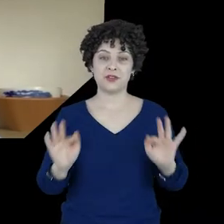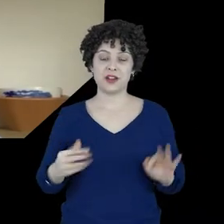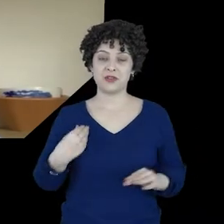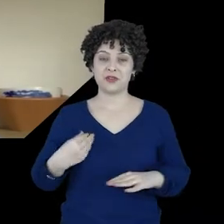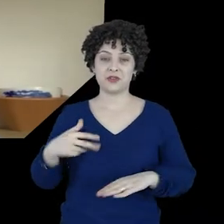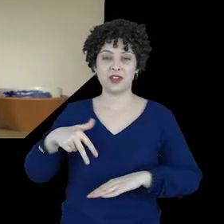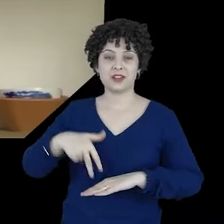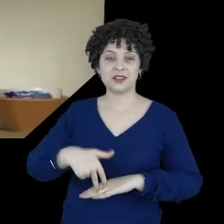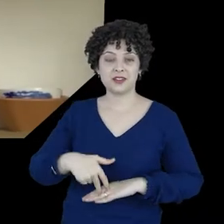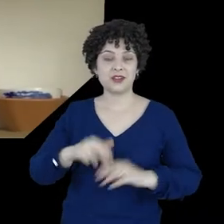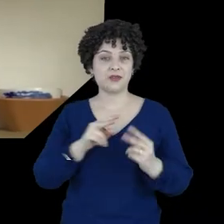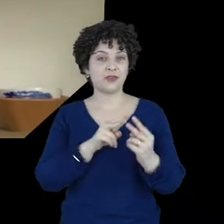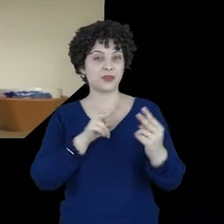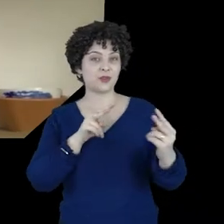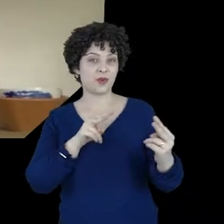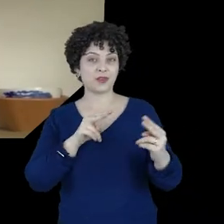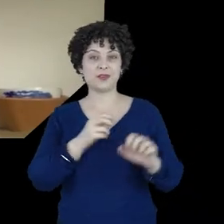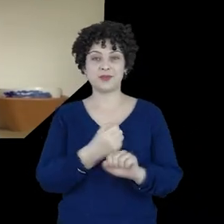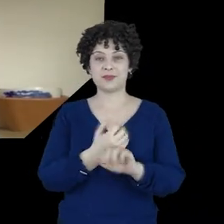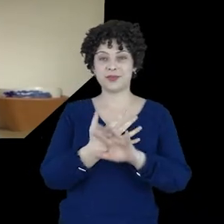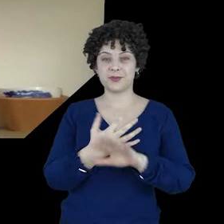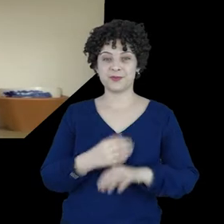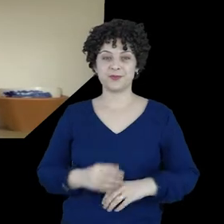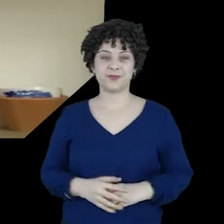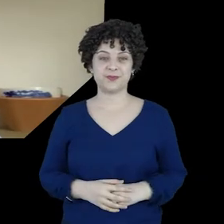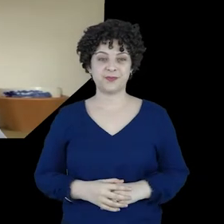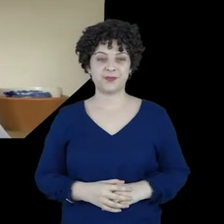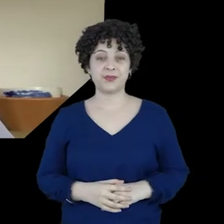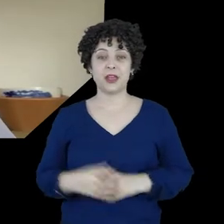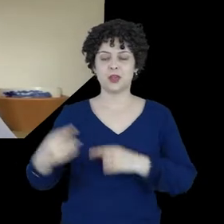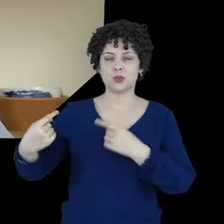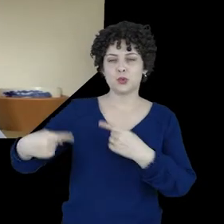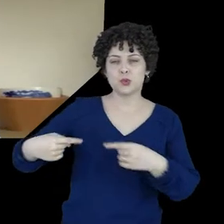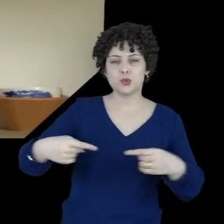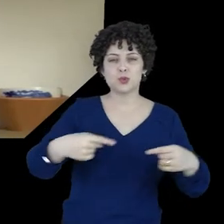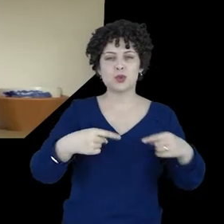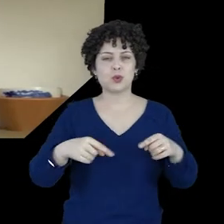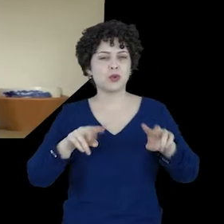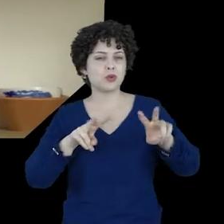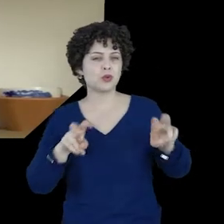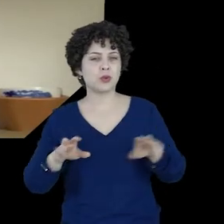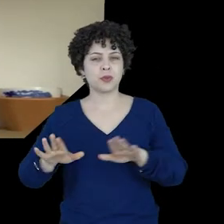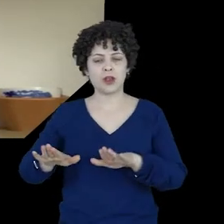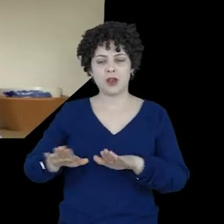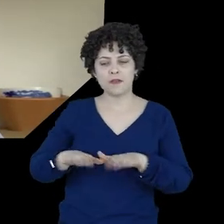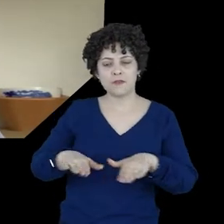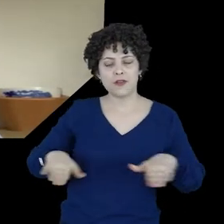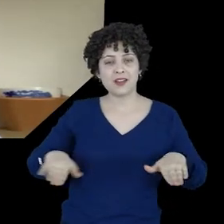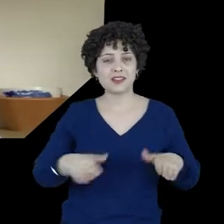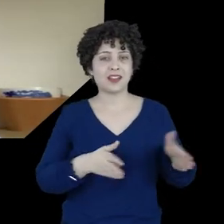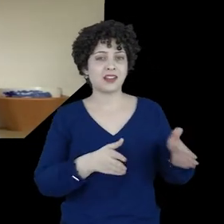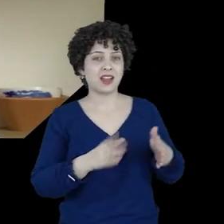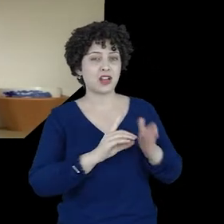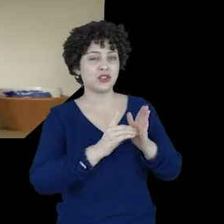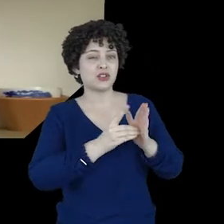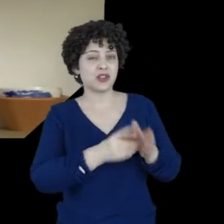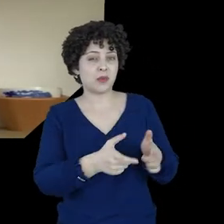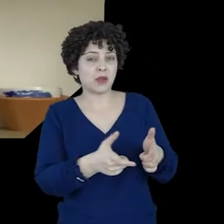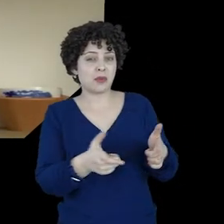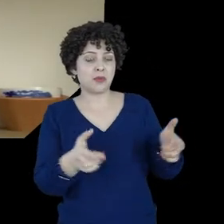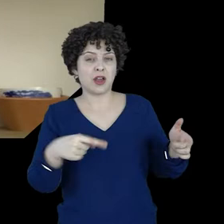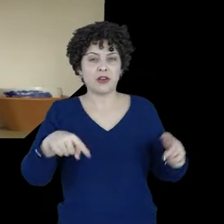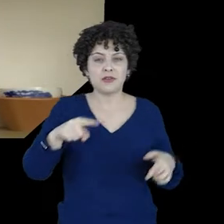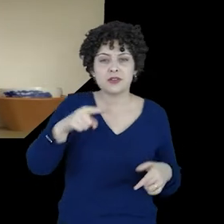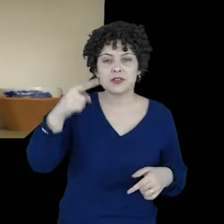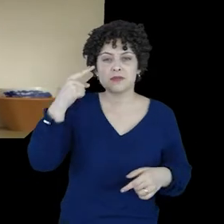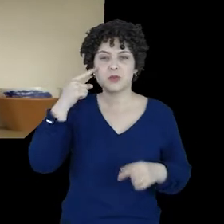delighted to be here, even if it is virtual. Now, I appreciate that in your broader discussion around childhood in an increasingly digital age,